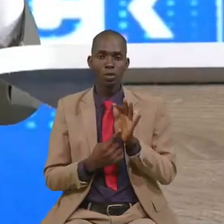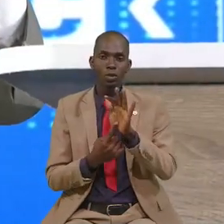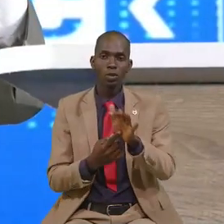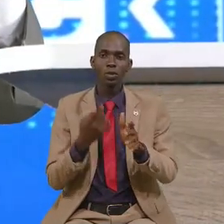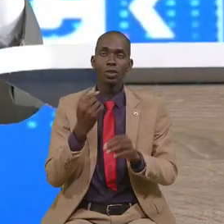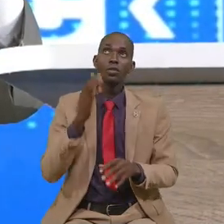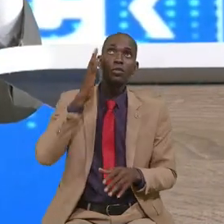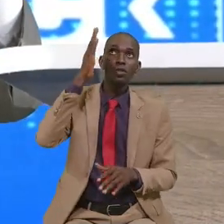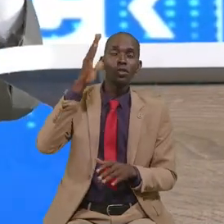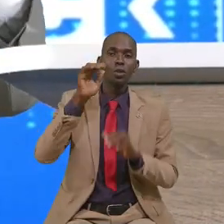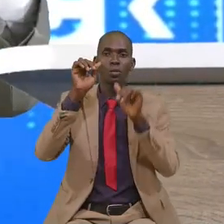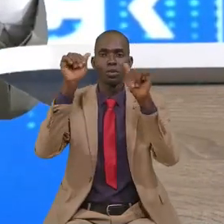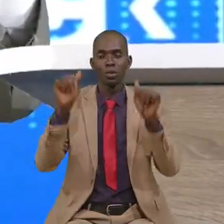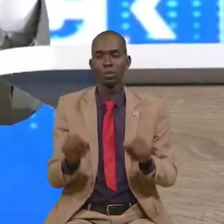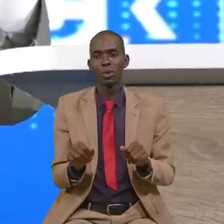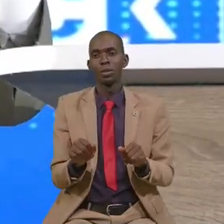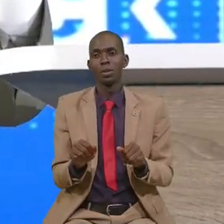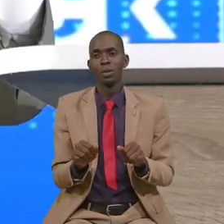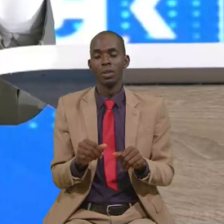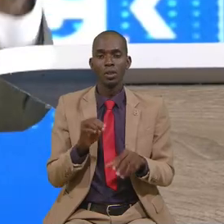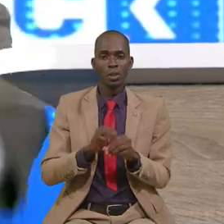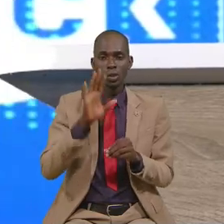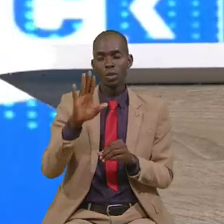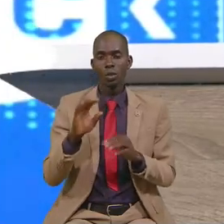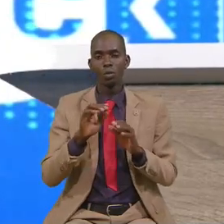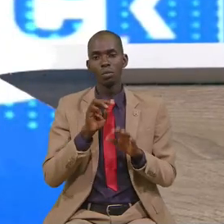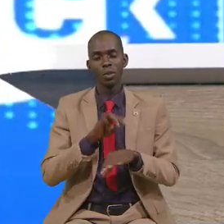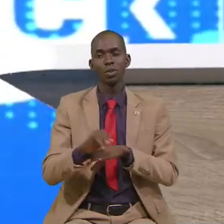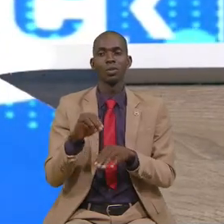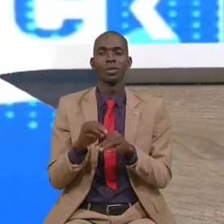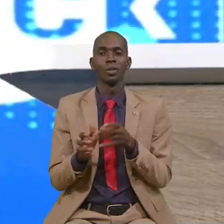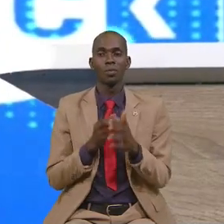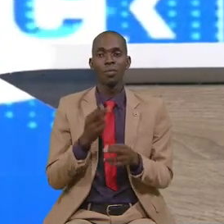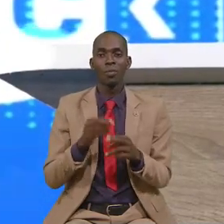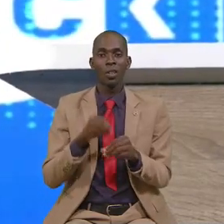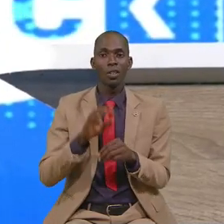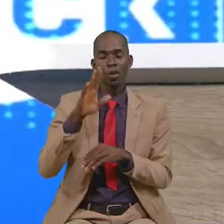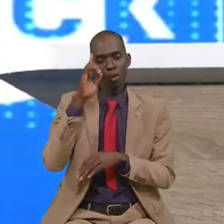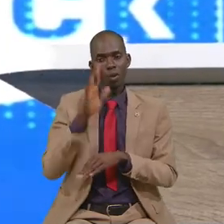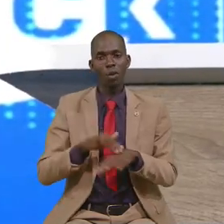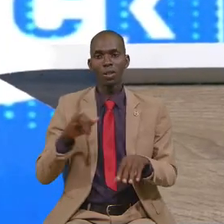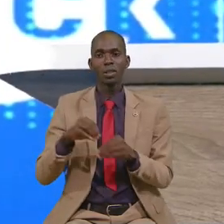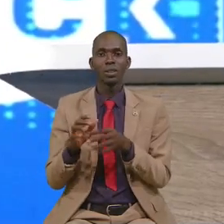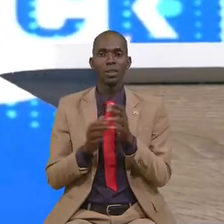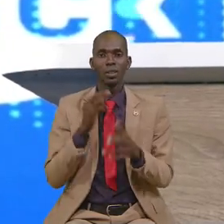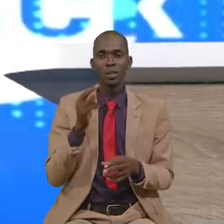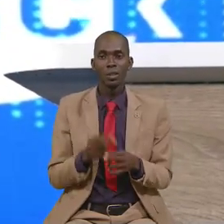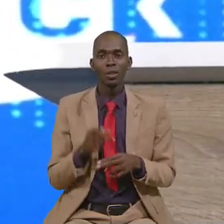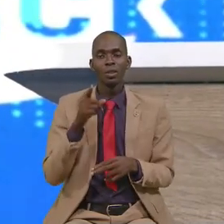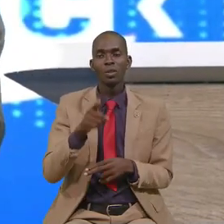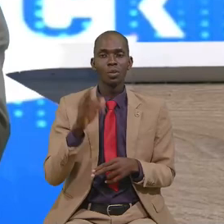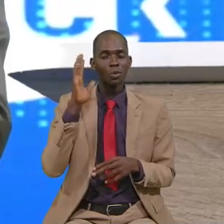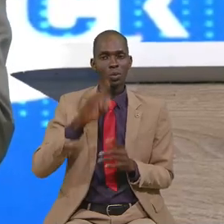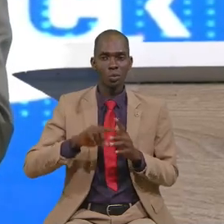picture. In your ministry, in your calling, you begin to see